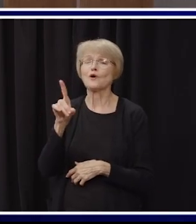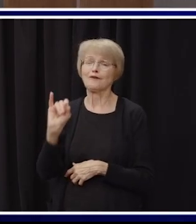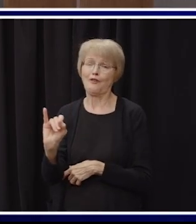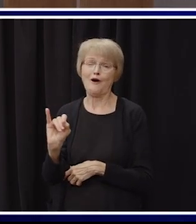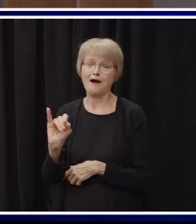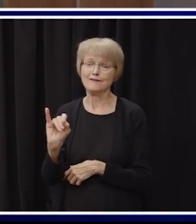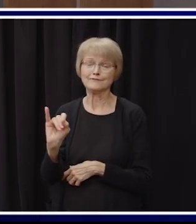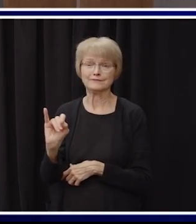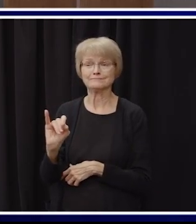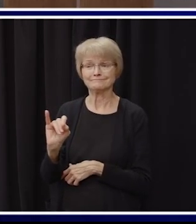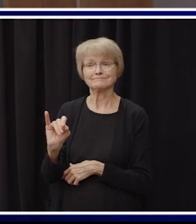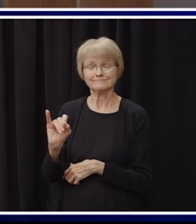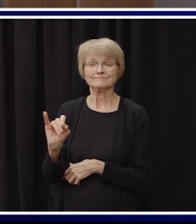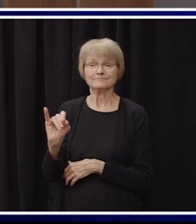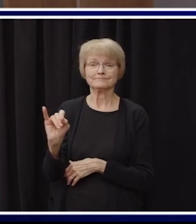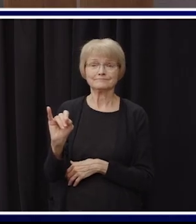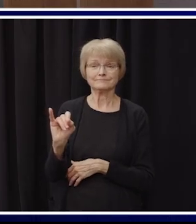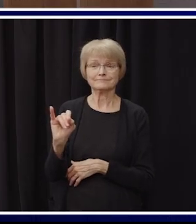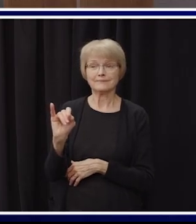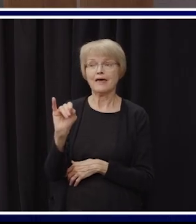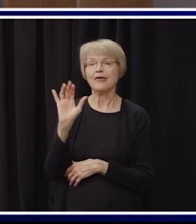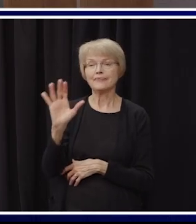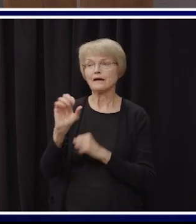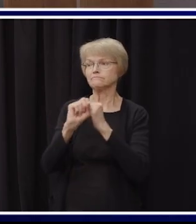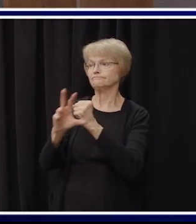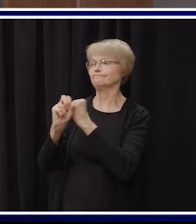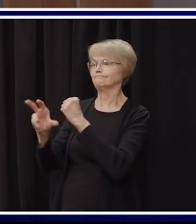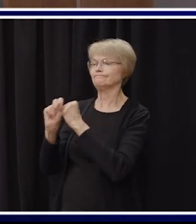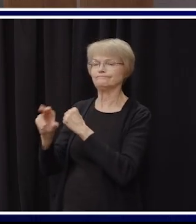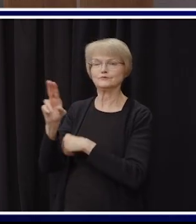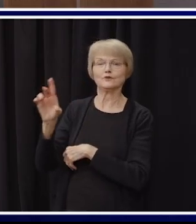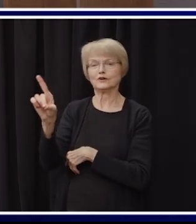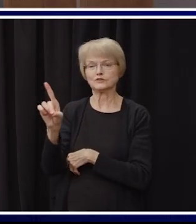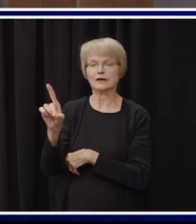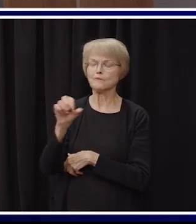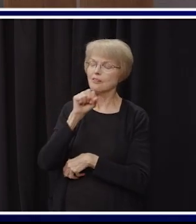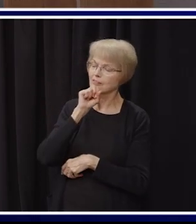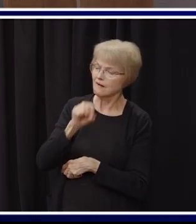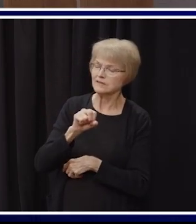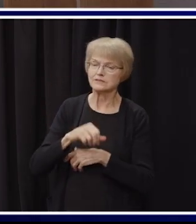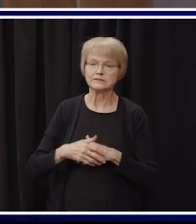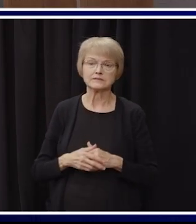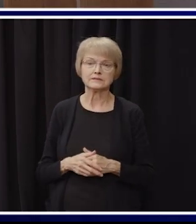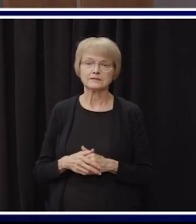Starkloff using their outreach to promote universal design and